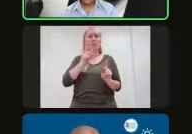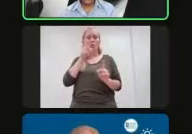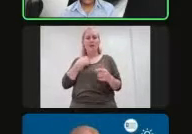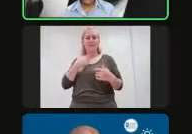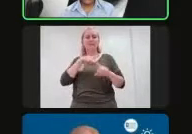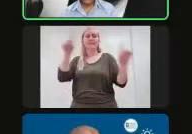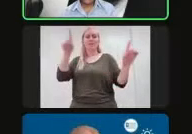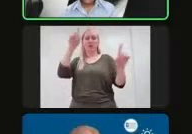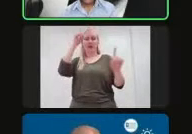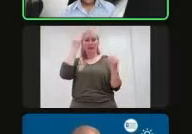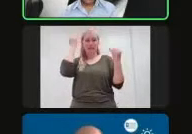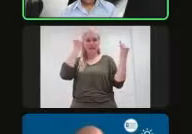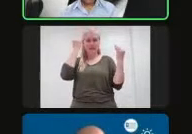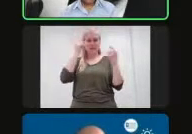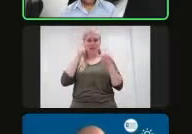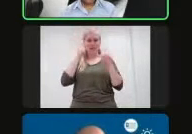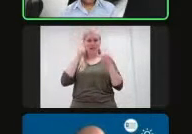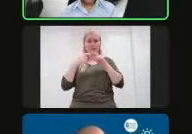than themselves.